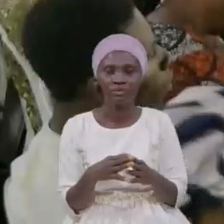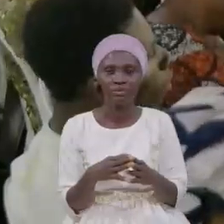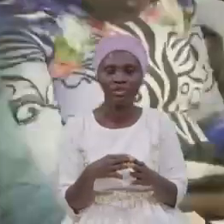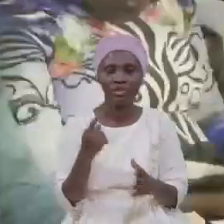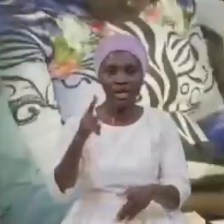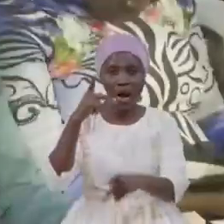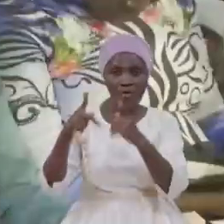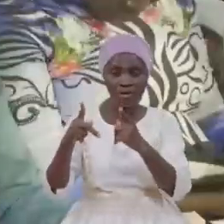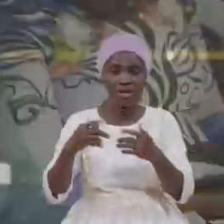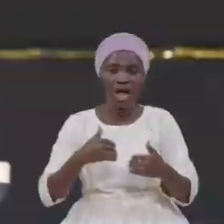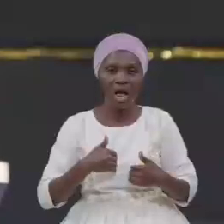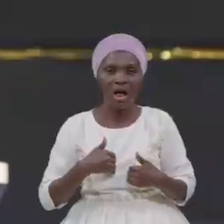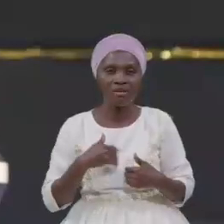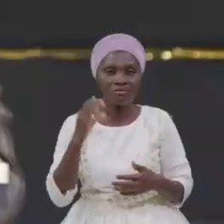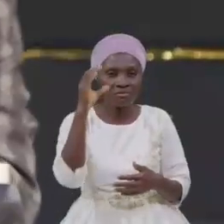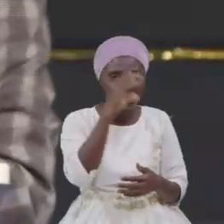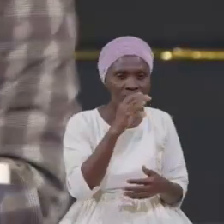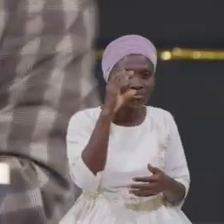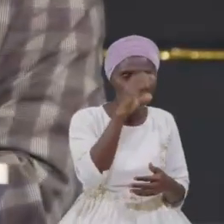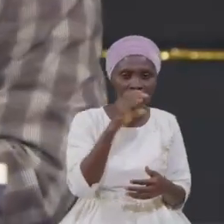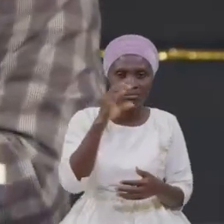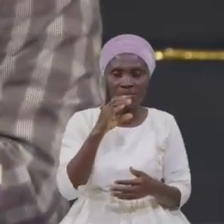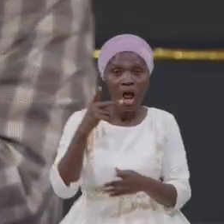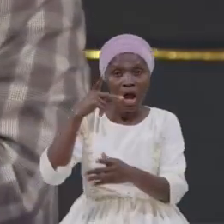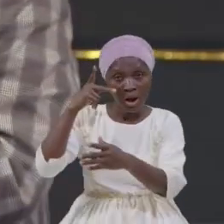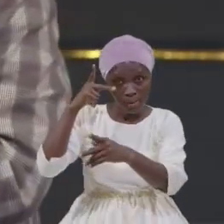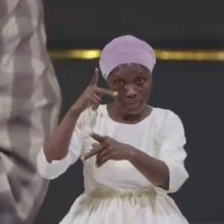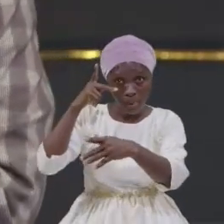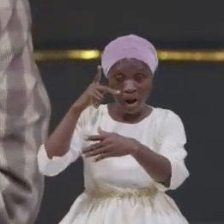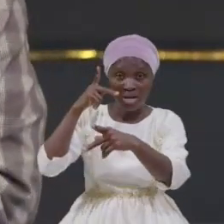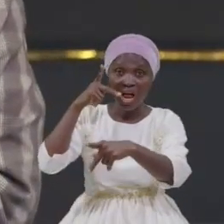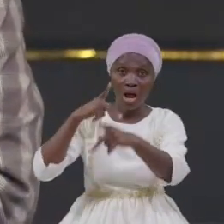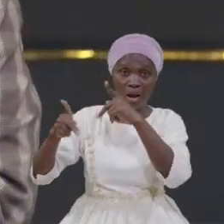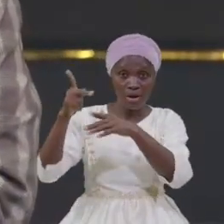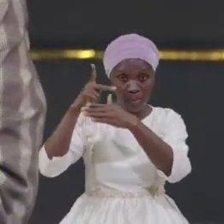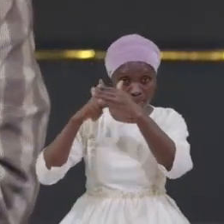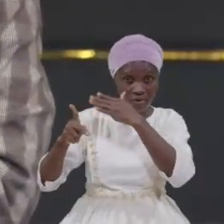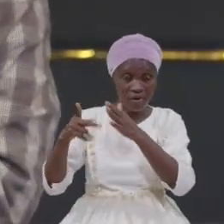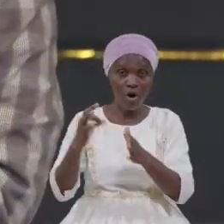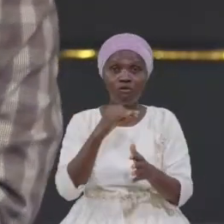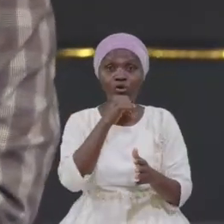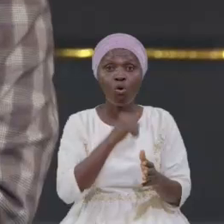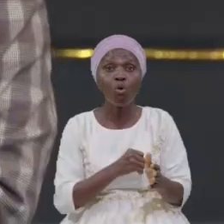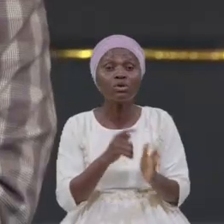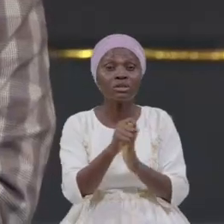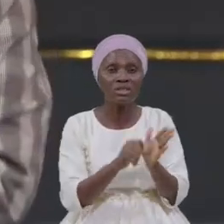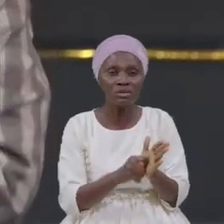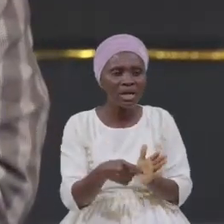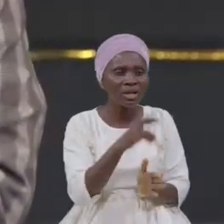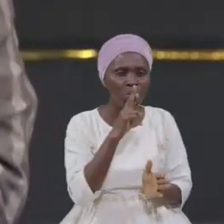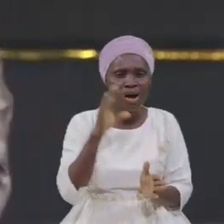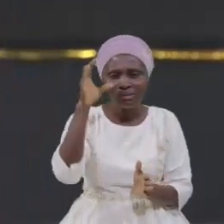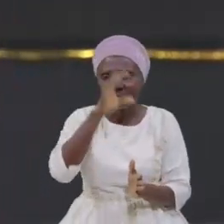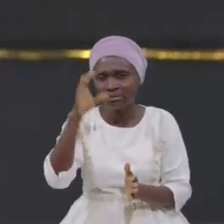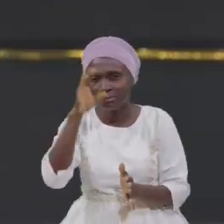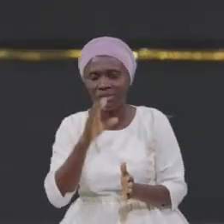The prophets of the Old Testament, of that salvation they were inquiring and they were asking, and